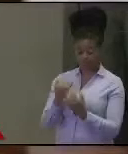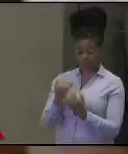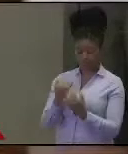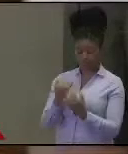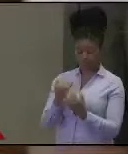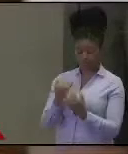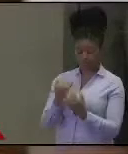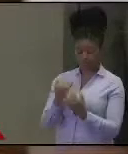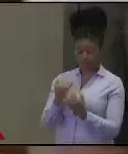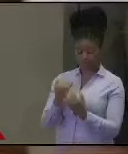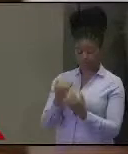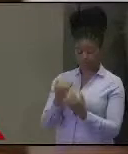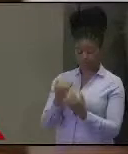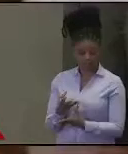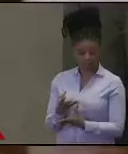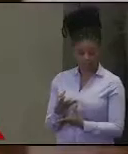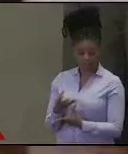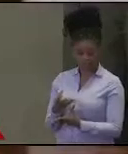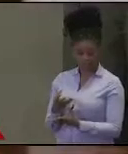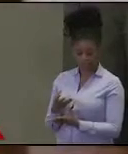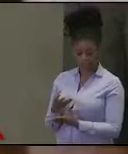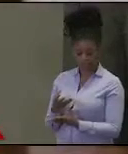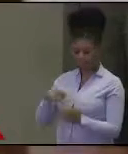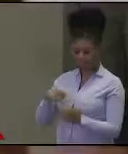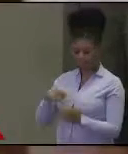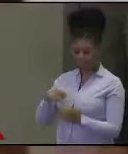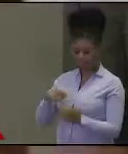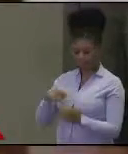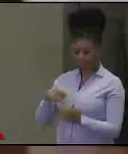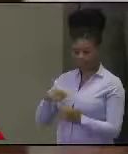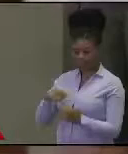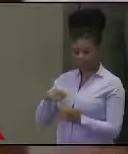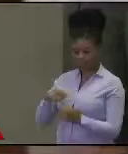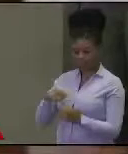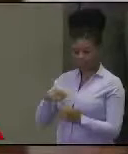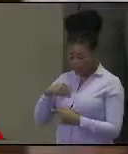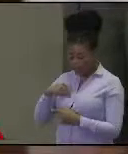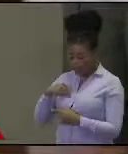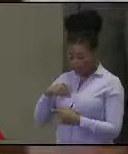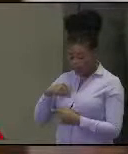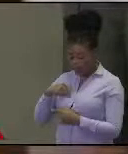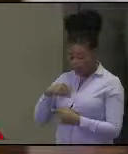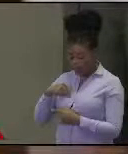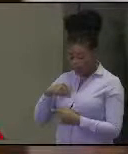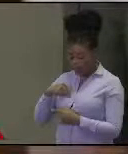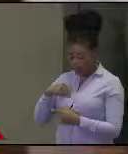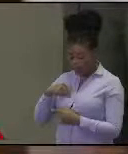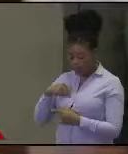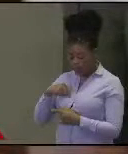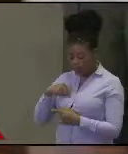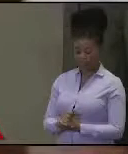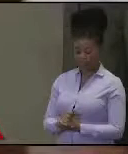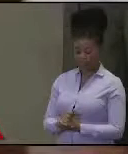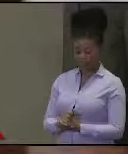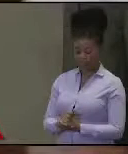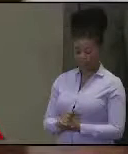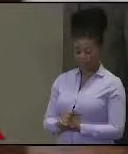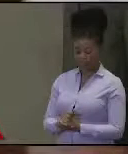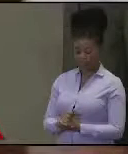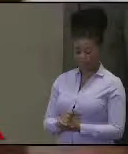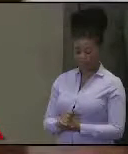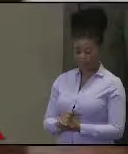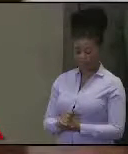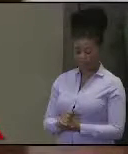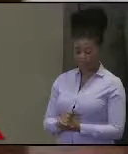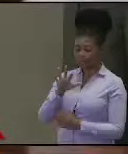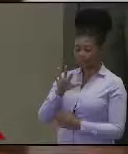of stock taking and where we were and where we are. Through this declaration, we envisage a South